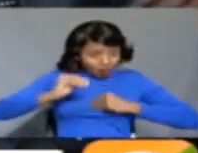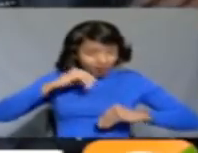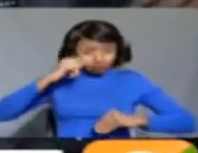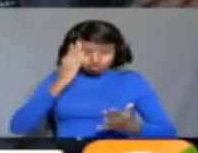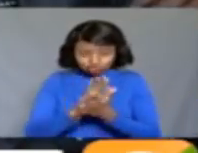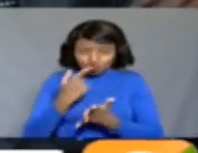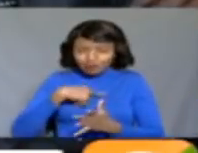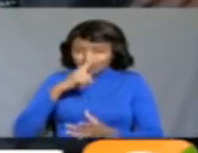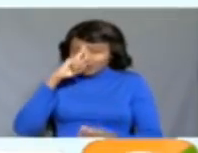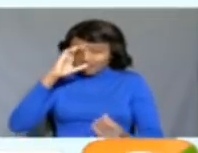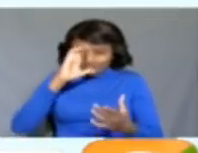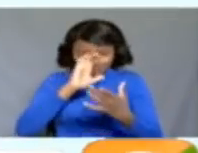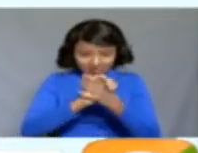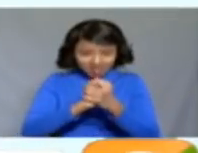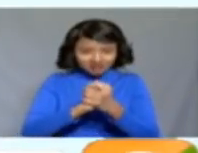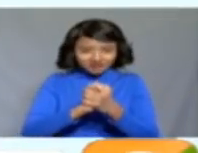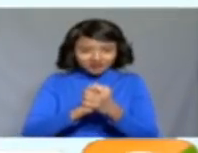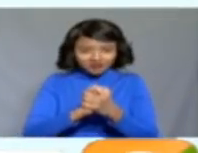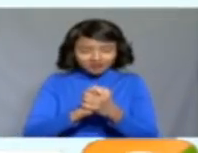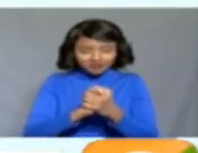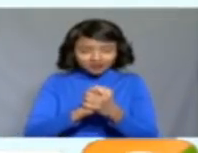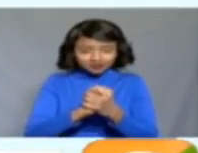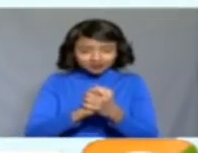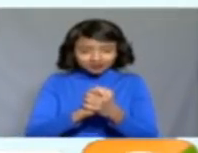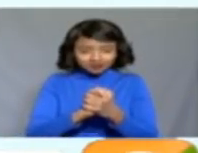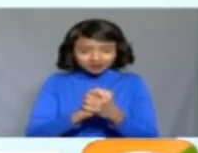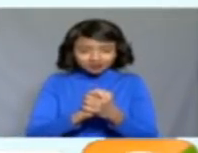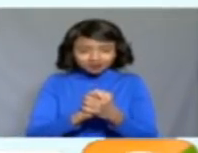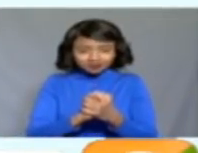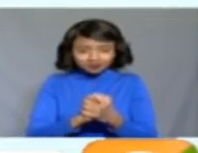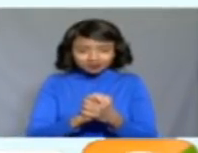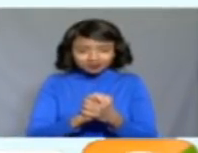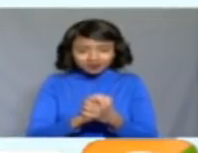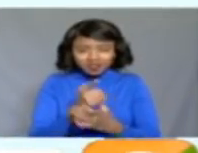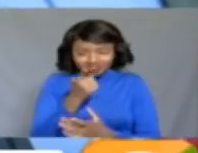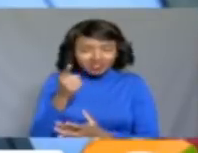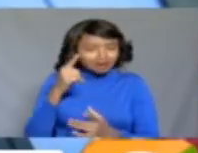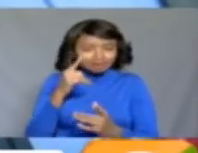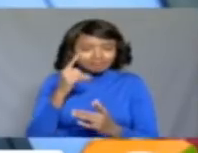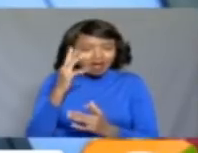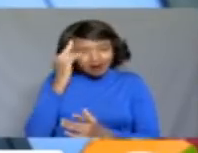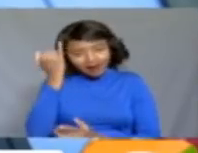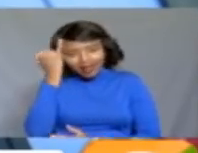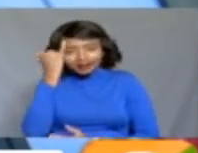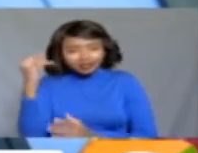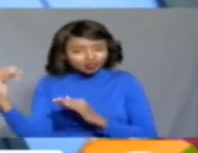that they are serious about the fight against corruption.